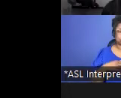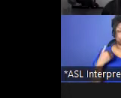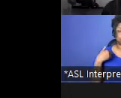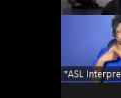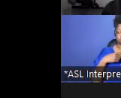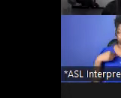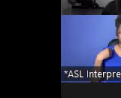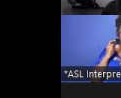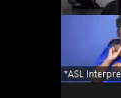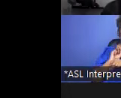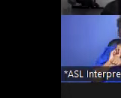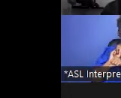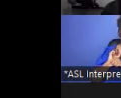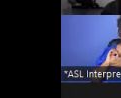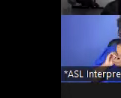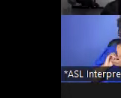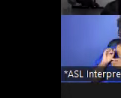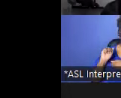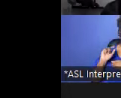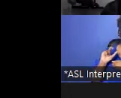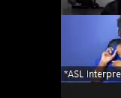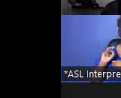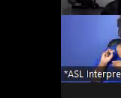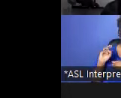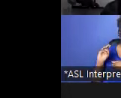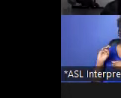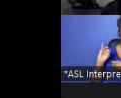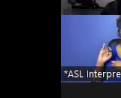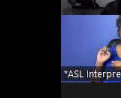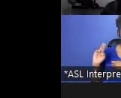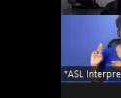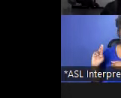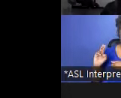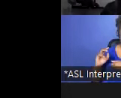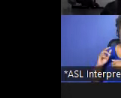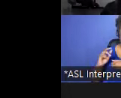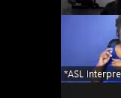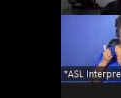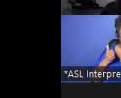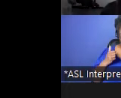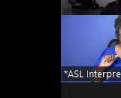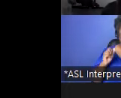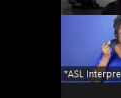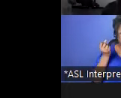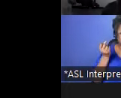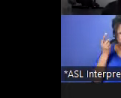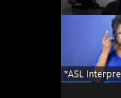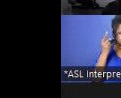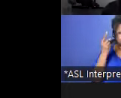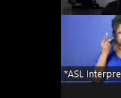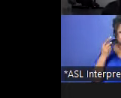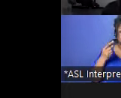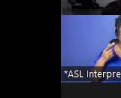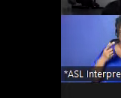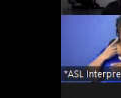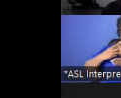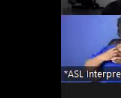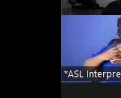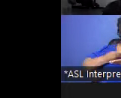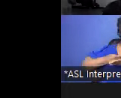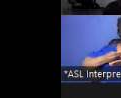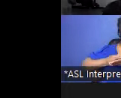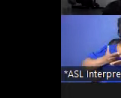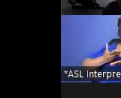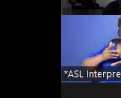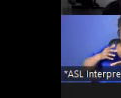Alan Miller to understand the pipeline of, or understand the funding opportunities through the state to try